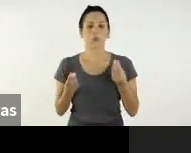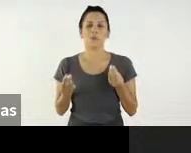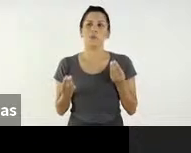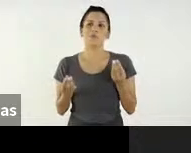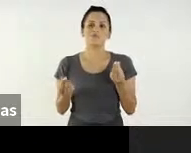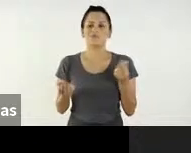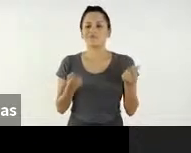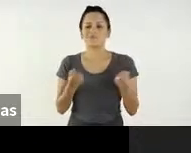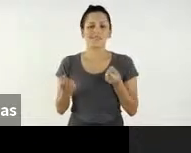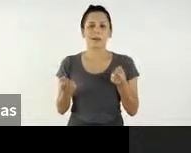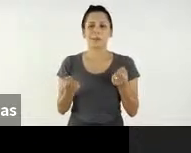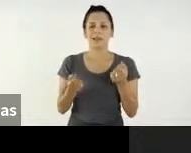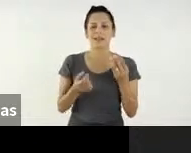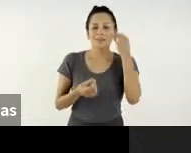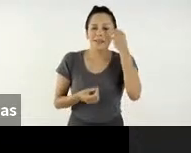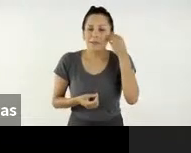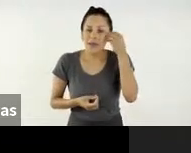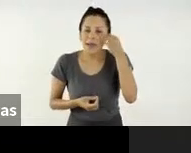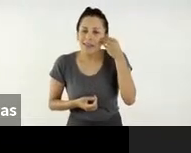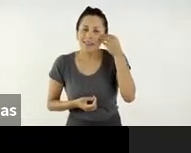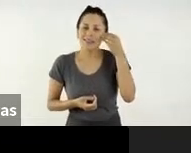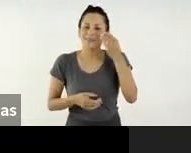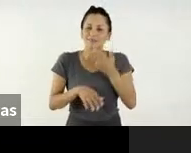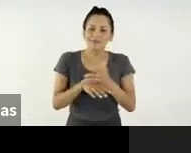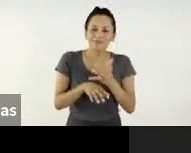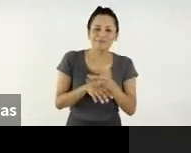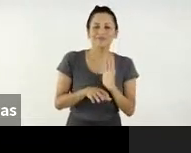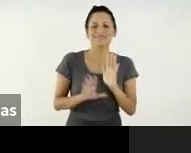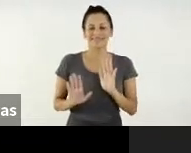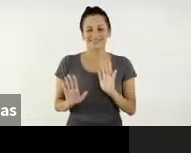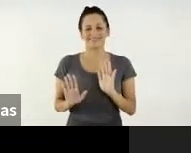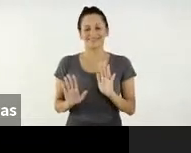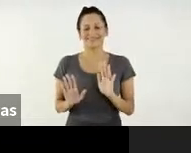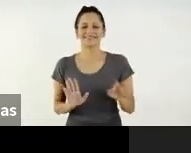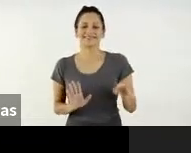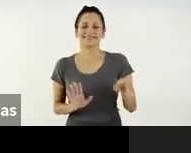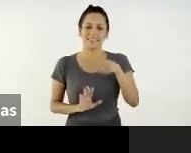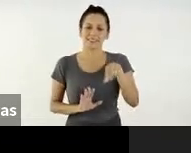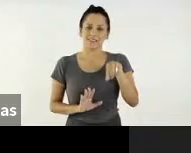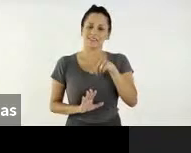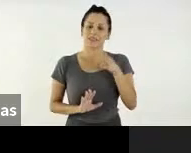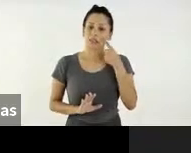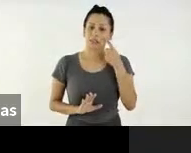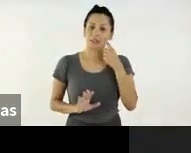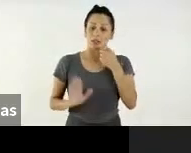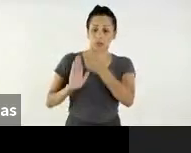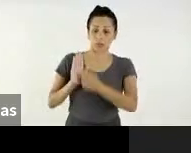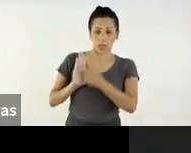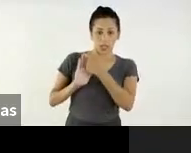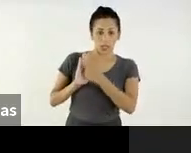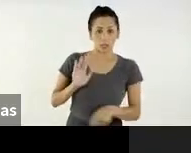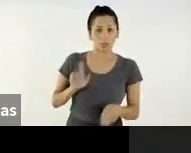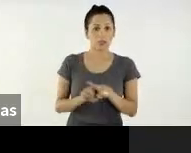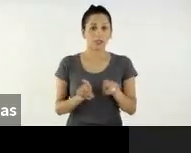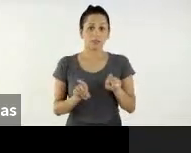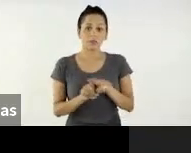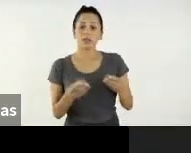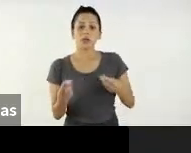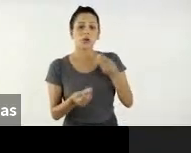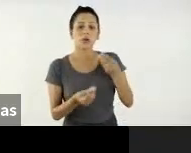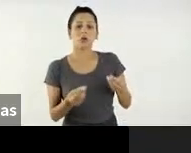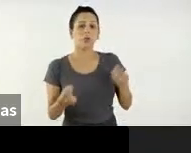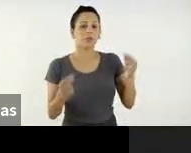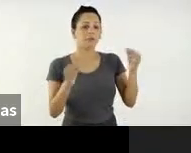the photographs describe the text as much as the other way around. So in other words, that there's no sort of